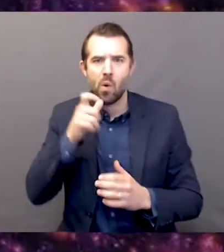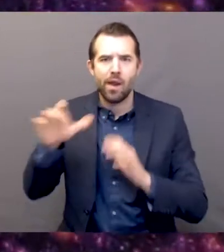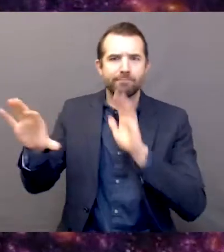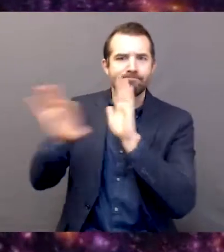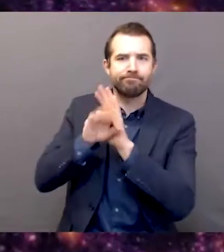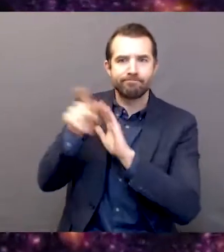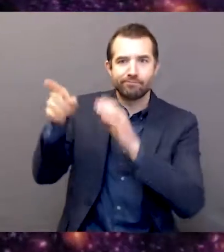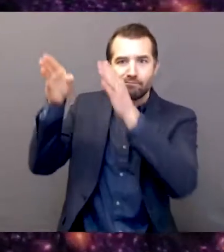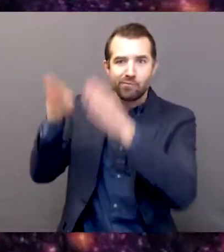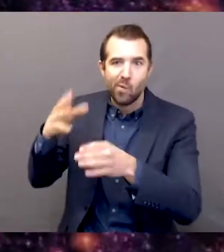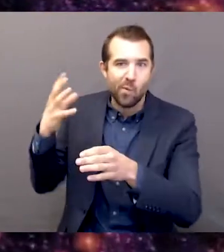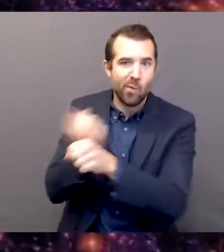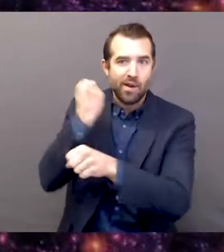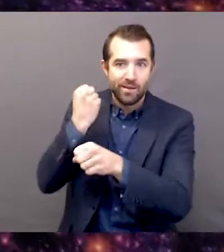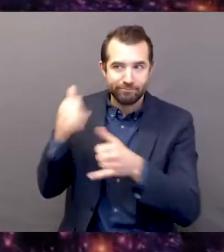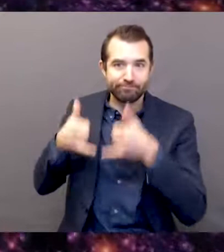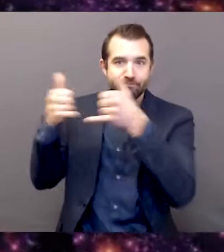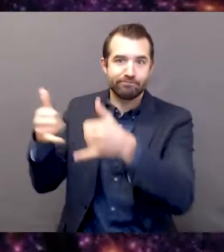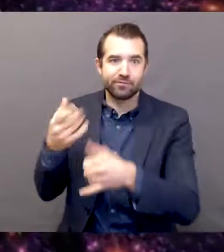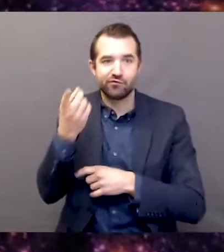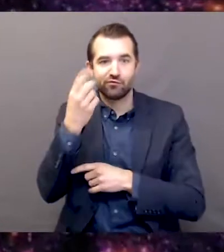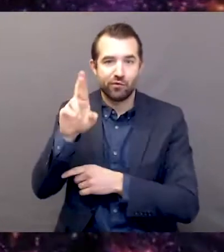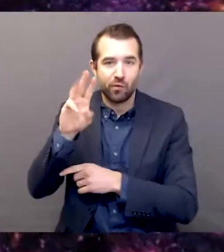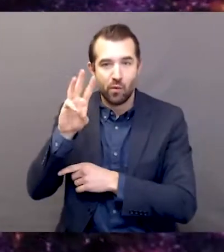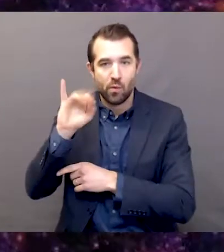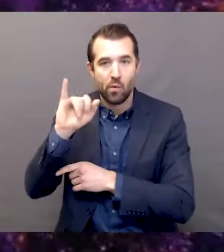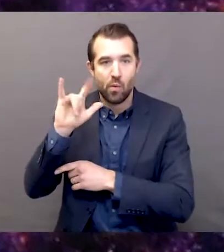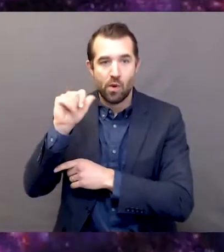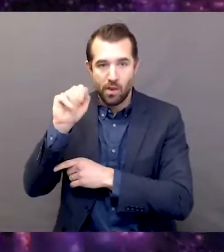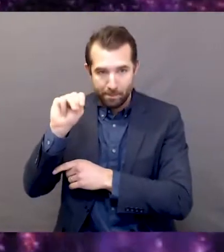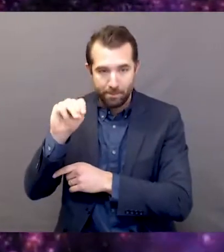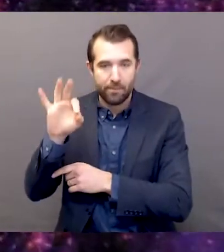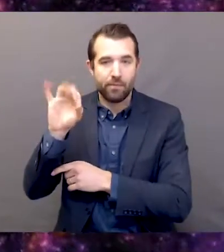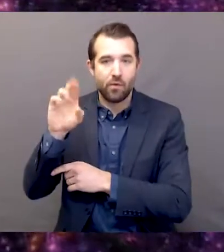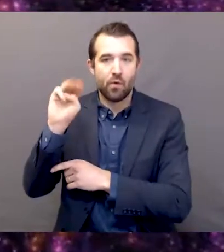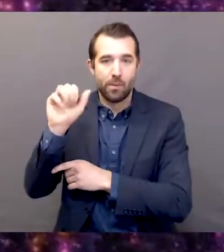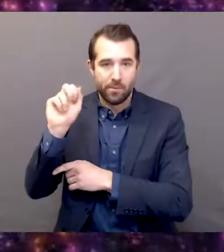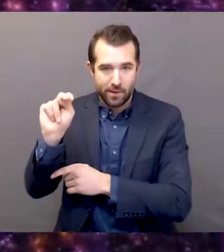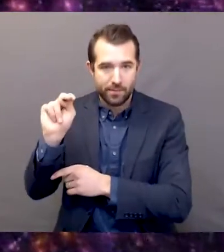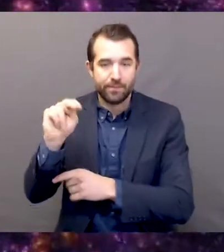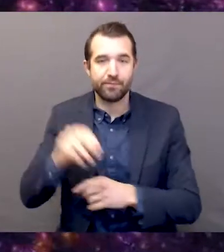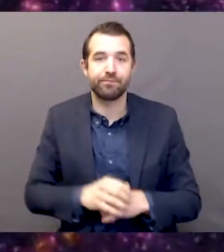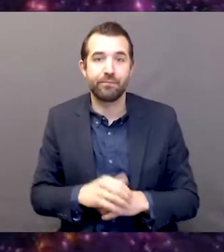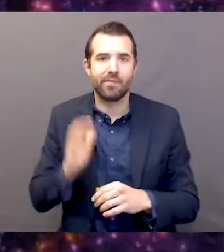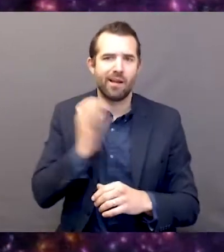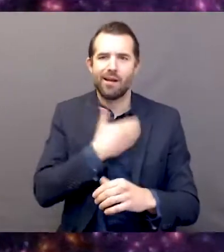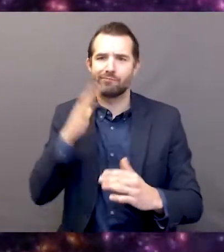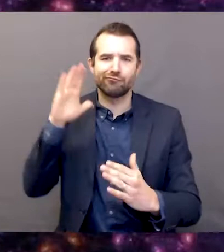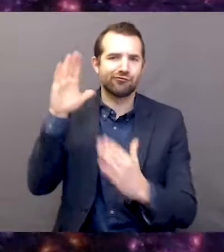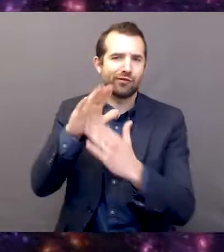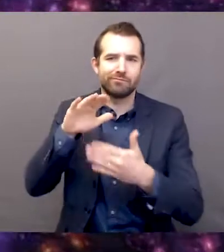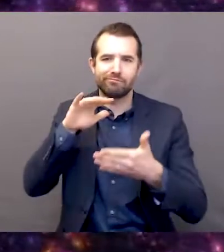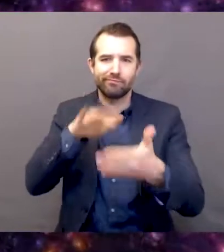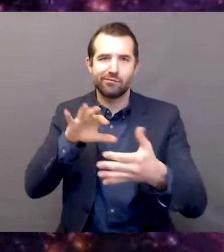the 2020 recipient of that honor in the sciences. The Smithsonian Distinguished Scholar Award was originally